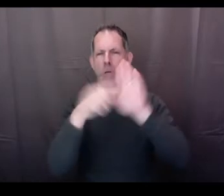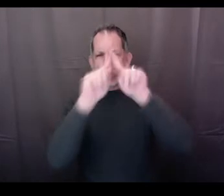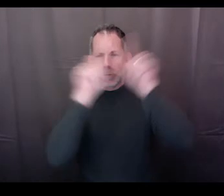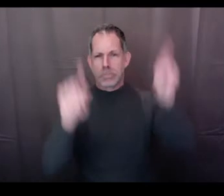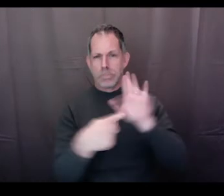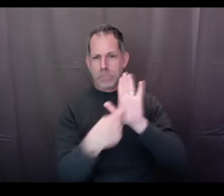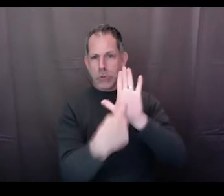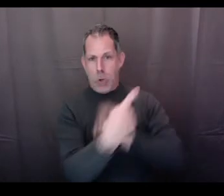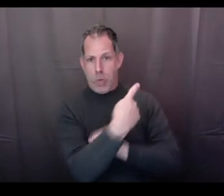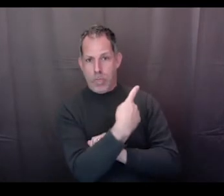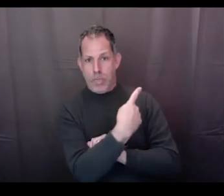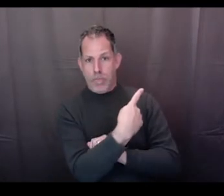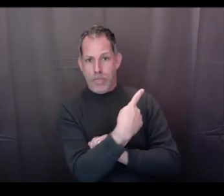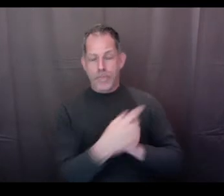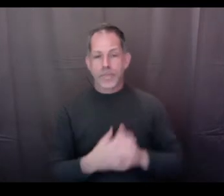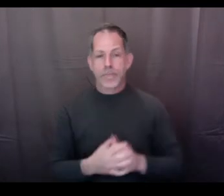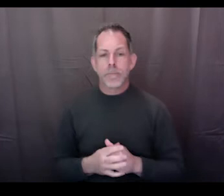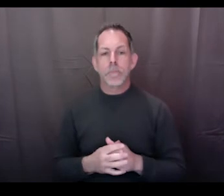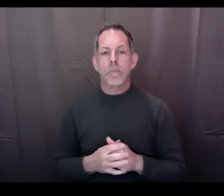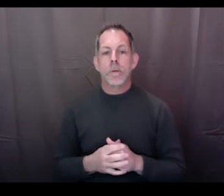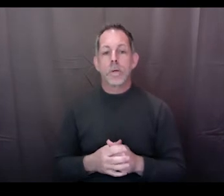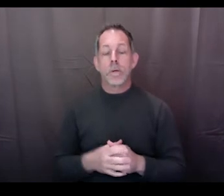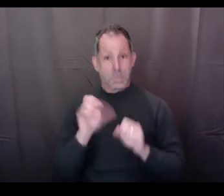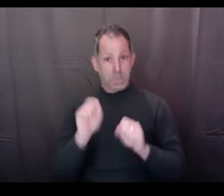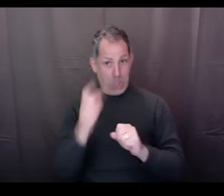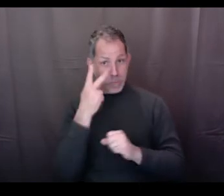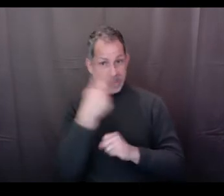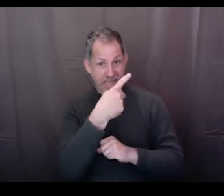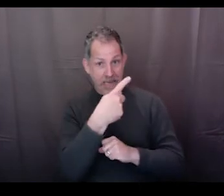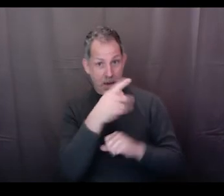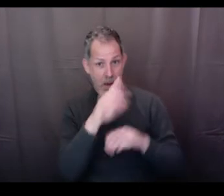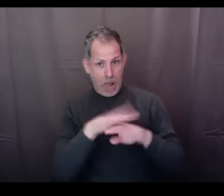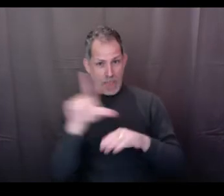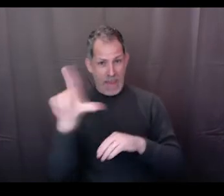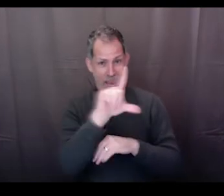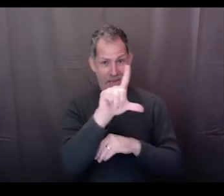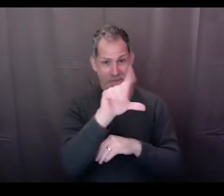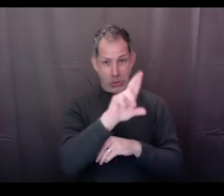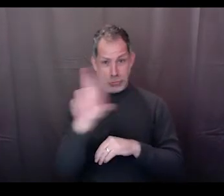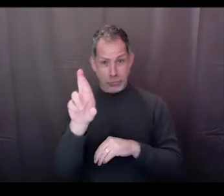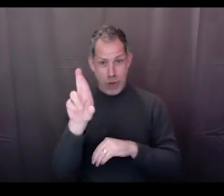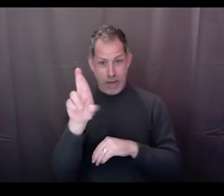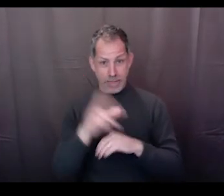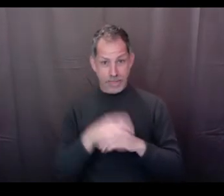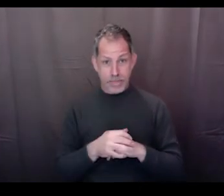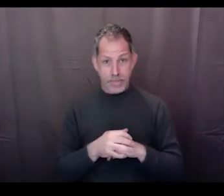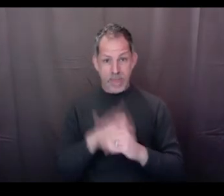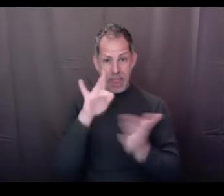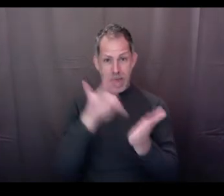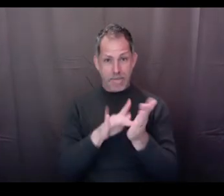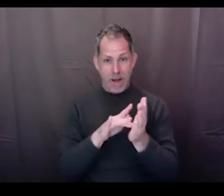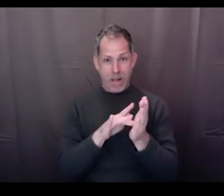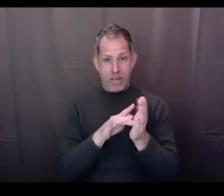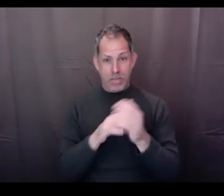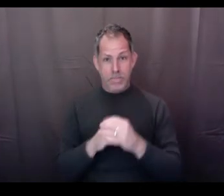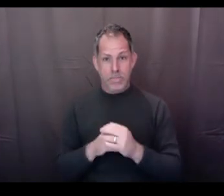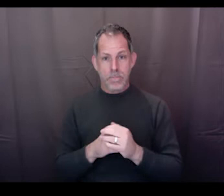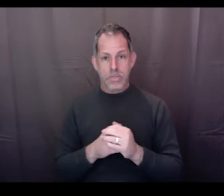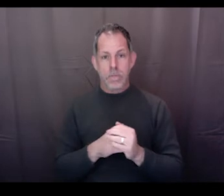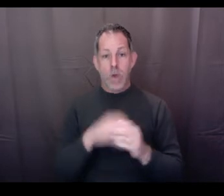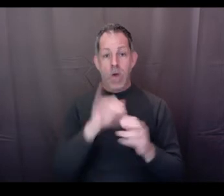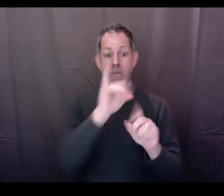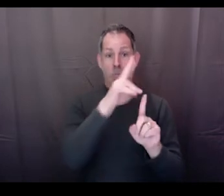the first slide I want to show you is, you can see that it's going from left to right. It's time